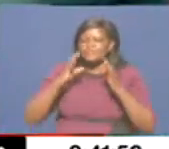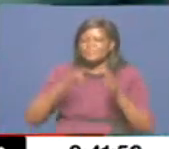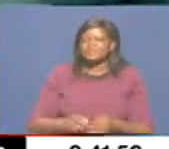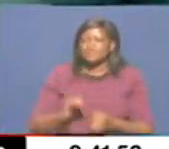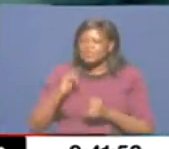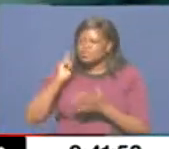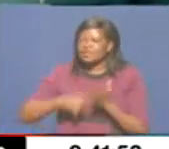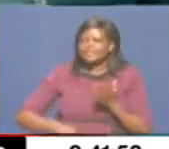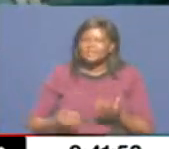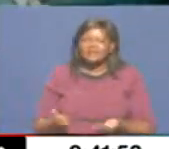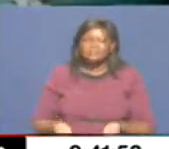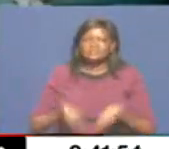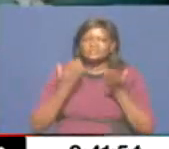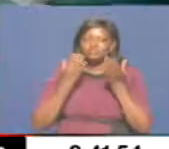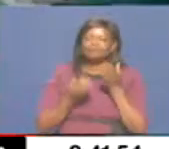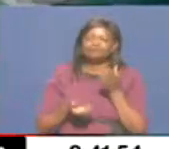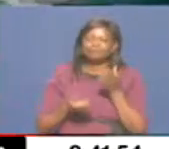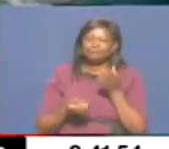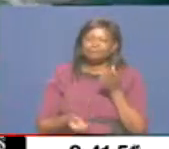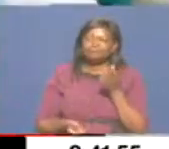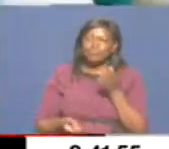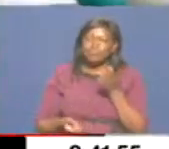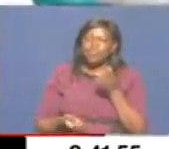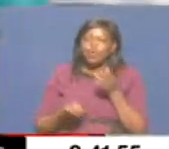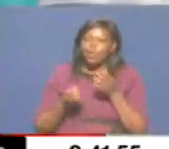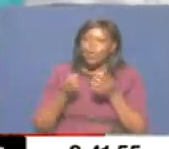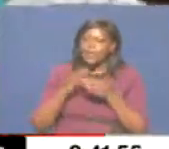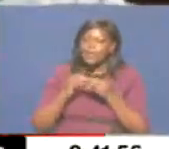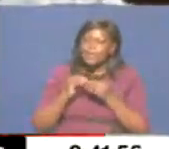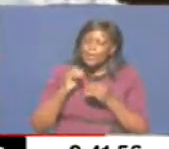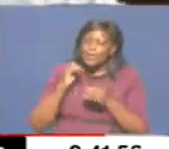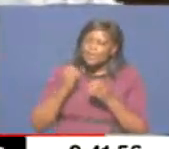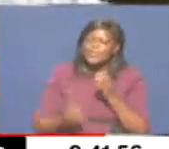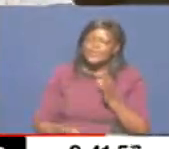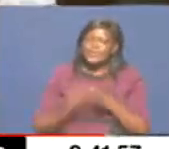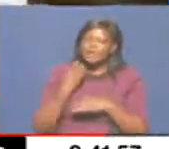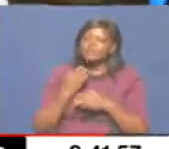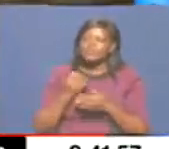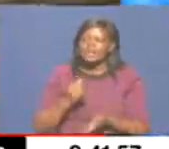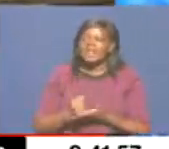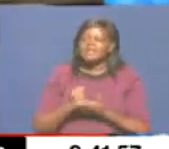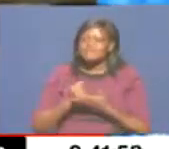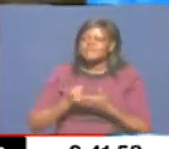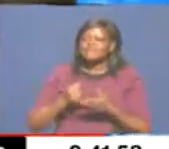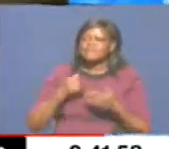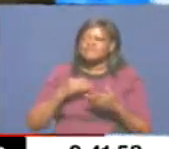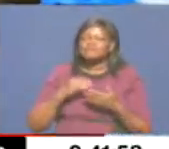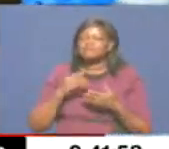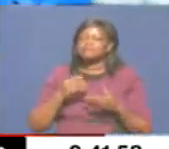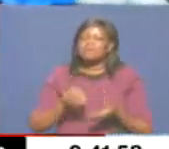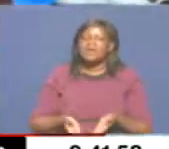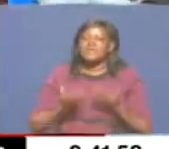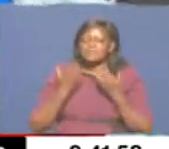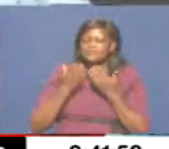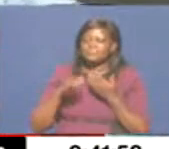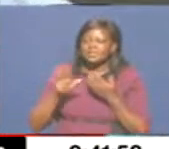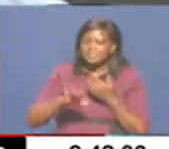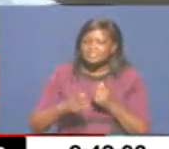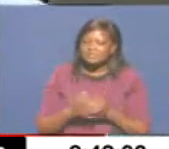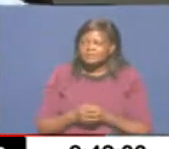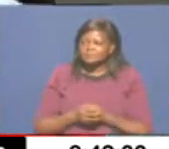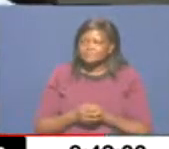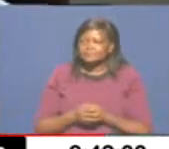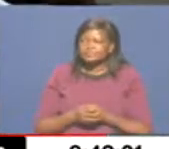increased cotton production is expected to spur activity in the manufacturing sector through the provision of raw material ginners,